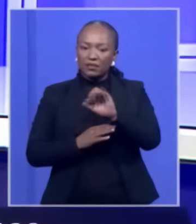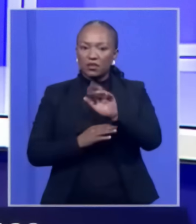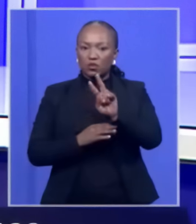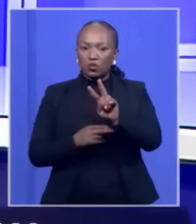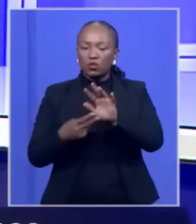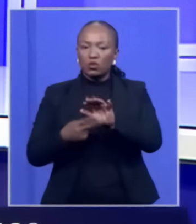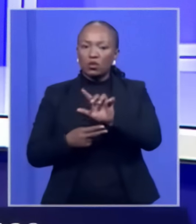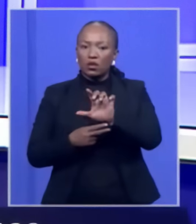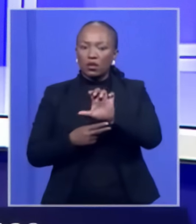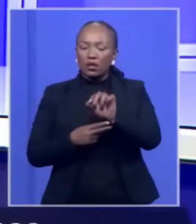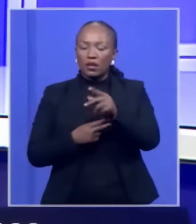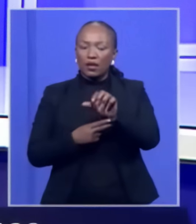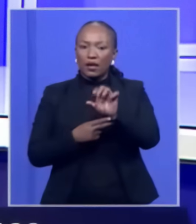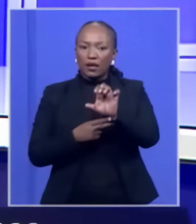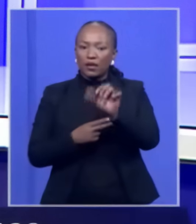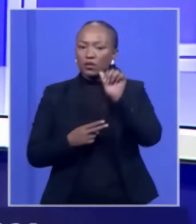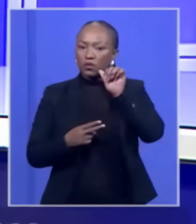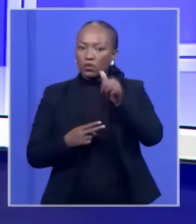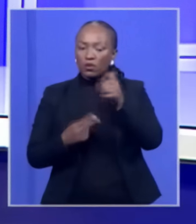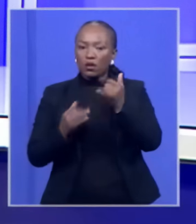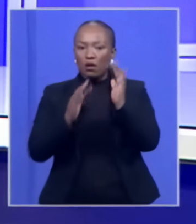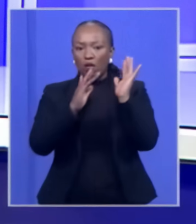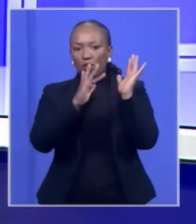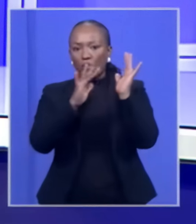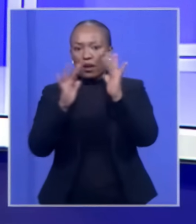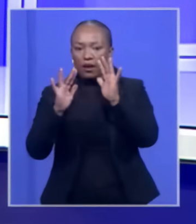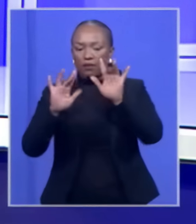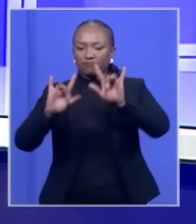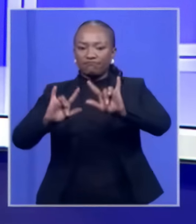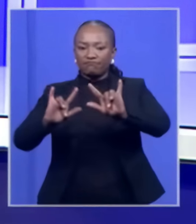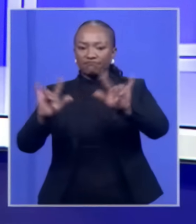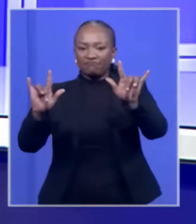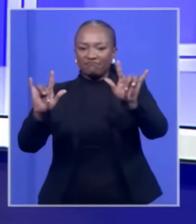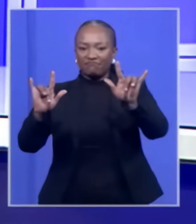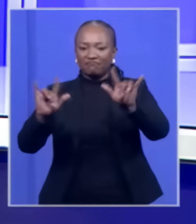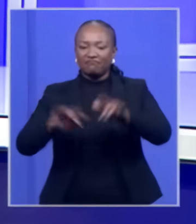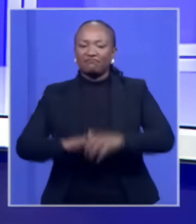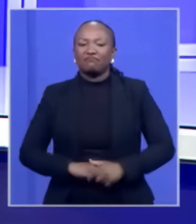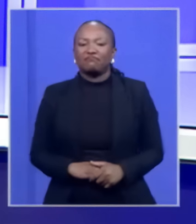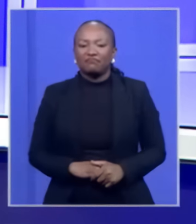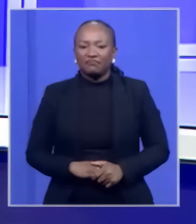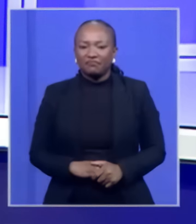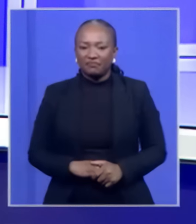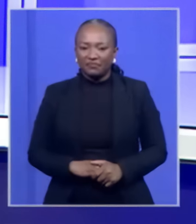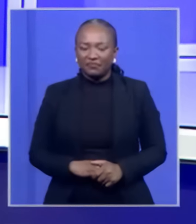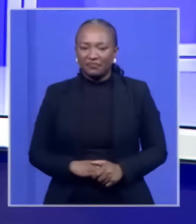lehae go sasa go latela kakanyo ya maemo a boso go šogofetše Shalala.